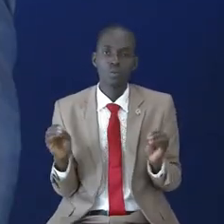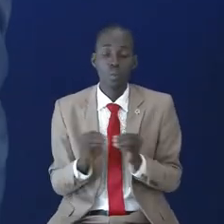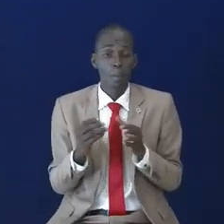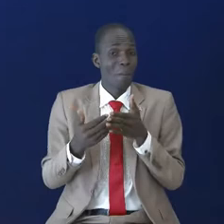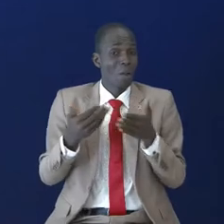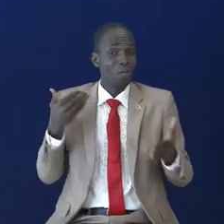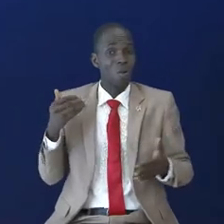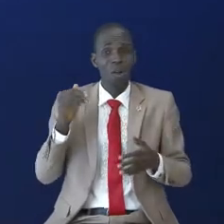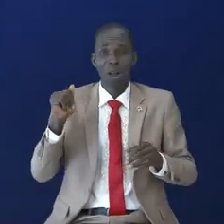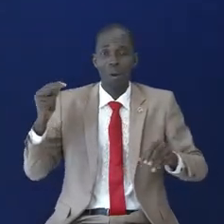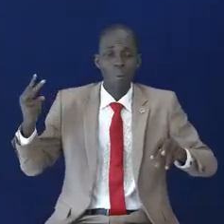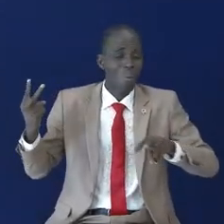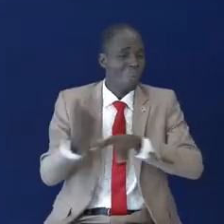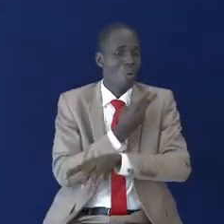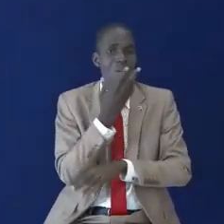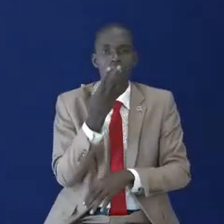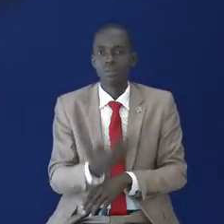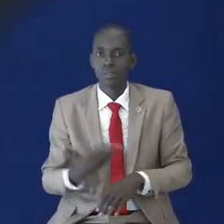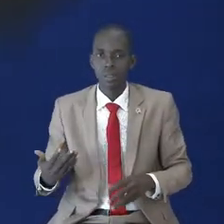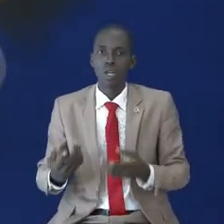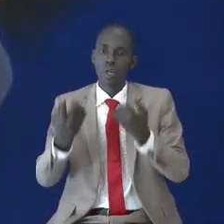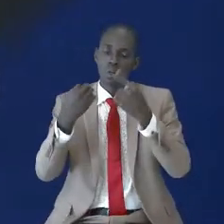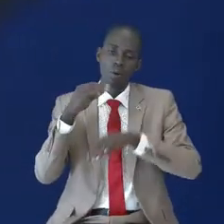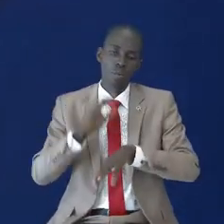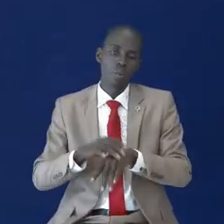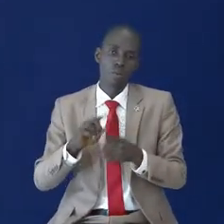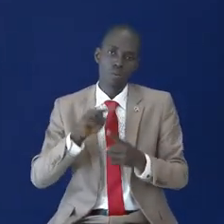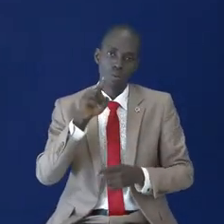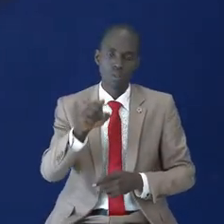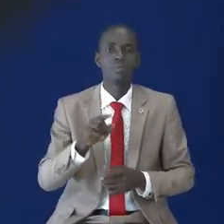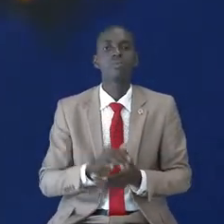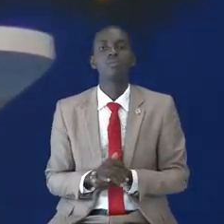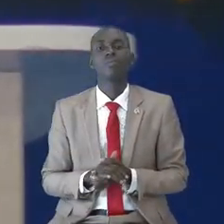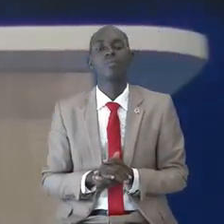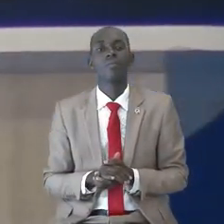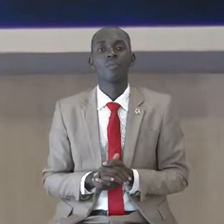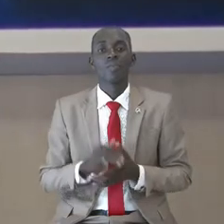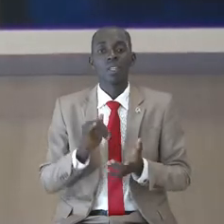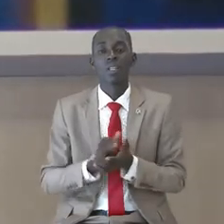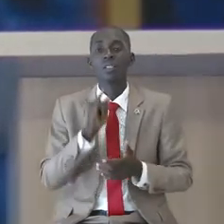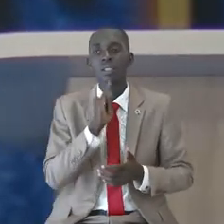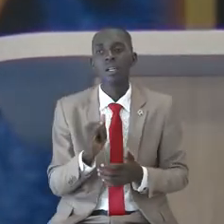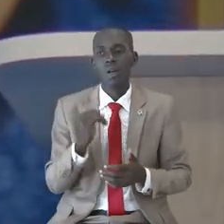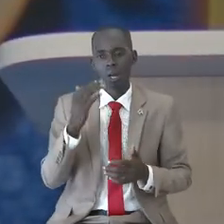lest a worse thing come unto thee. That's how they kept their healing. That's how